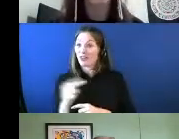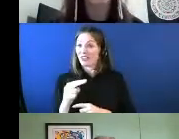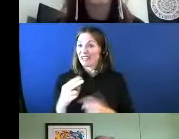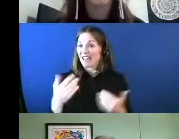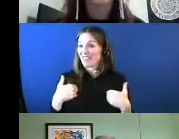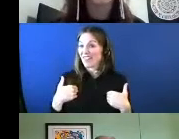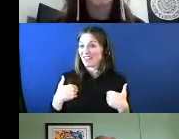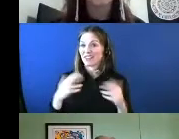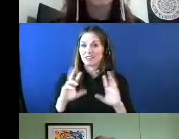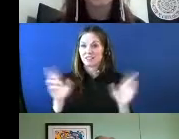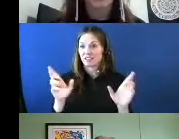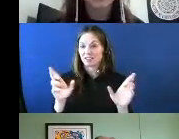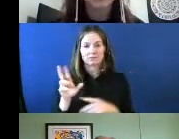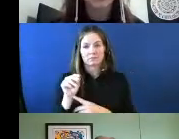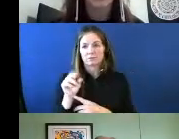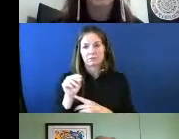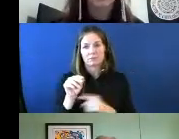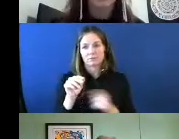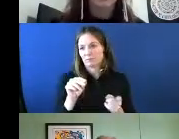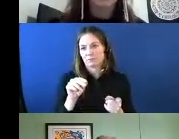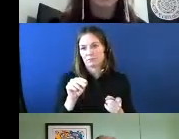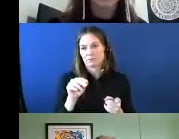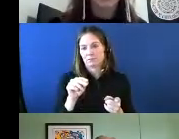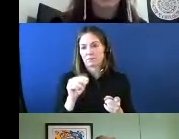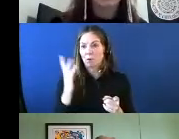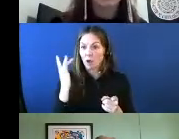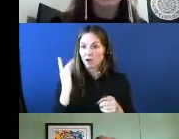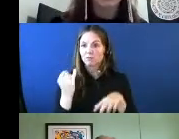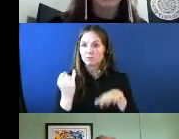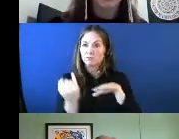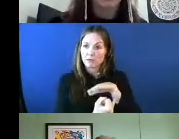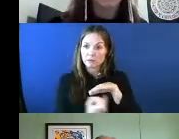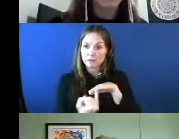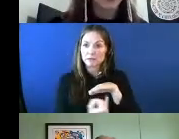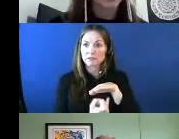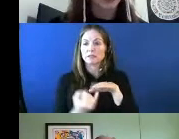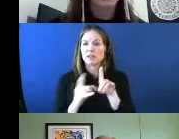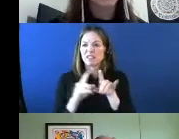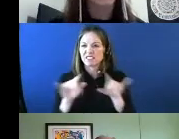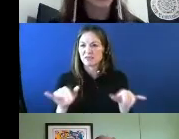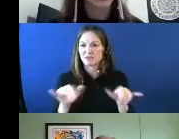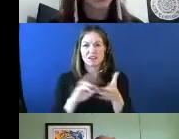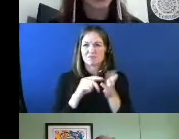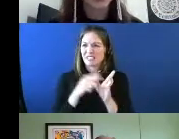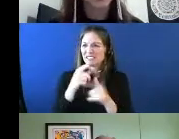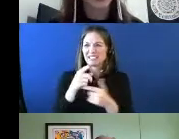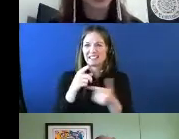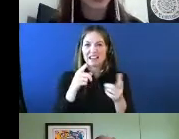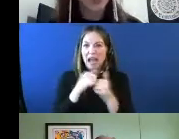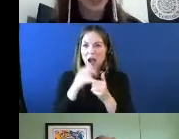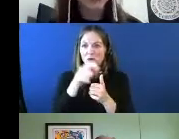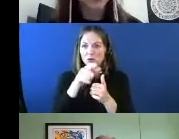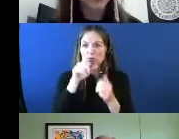teams, because not only is that isolating, but that, you know, prevents that process of really getting that